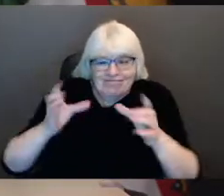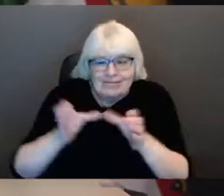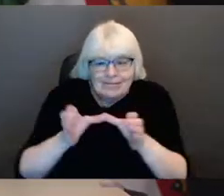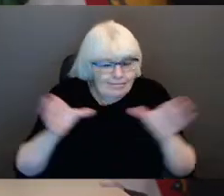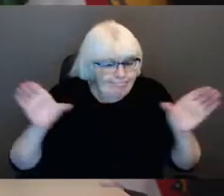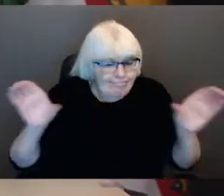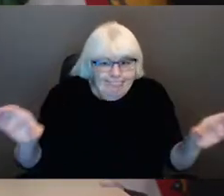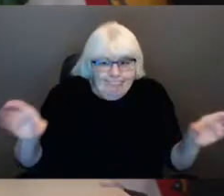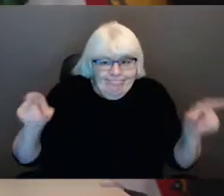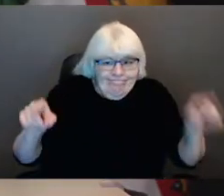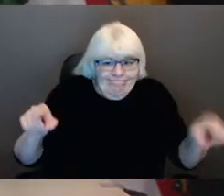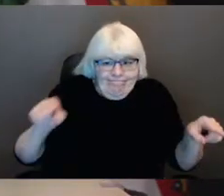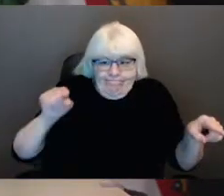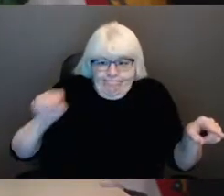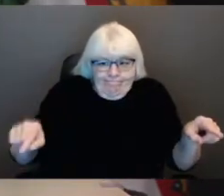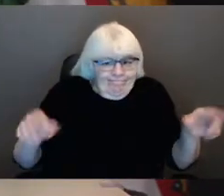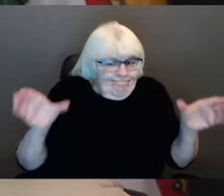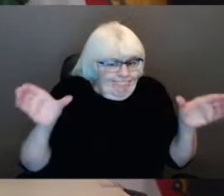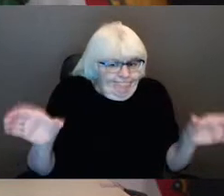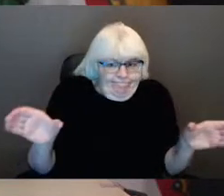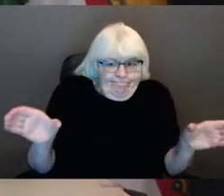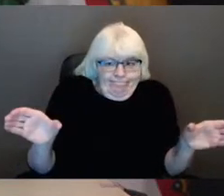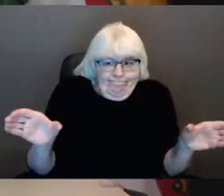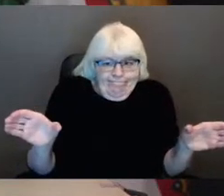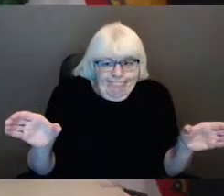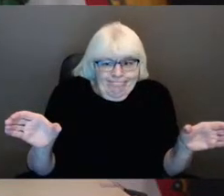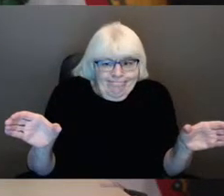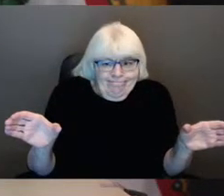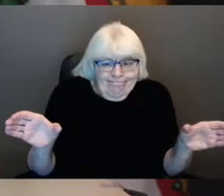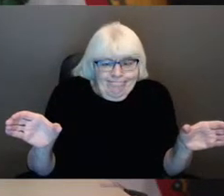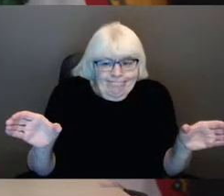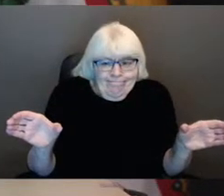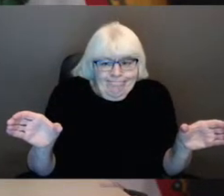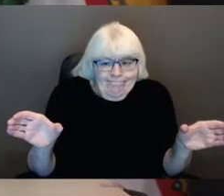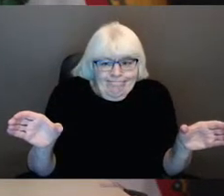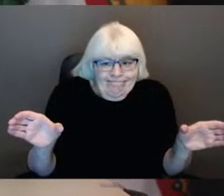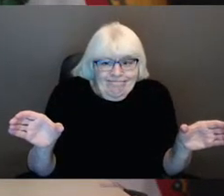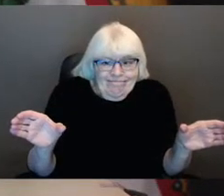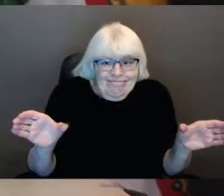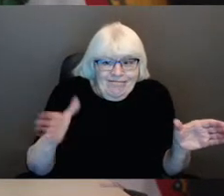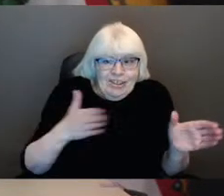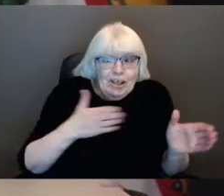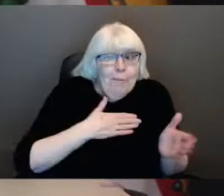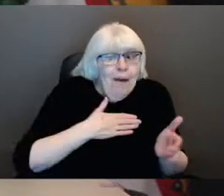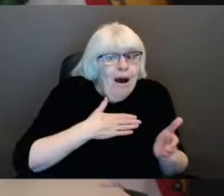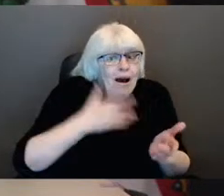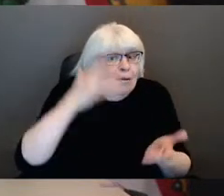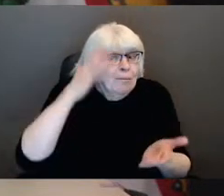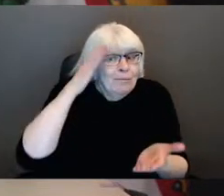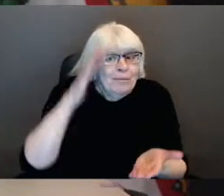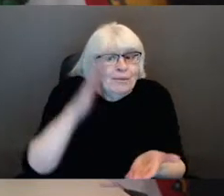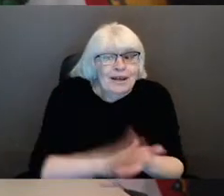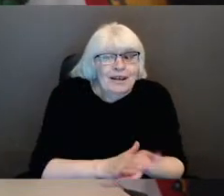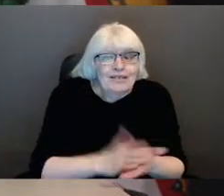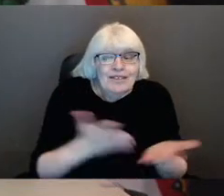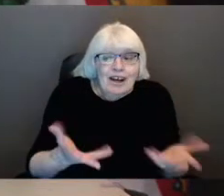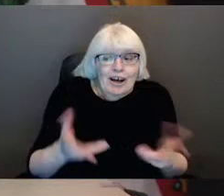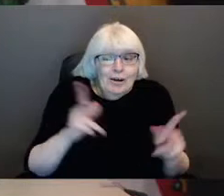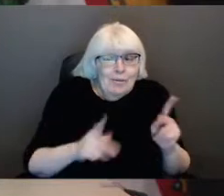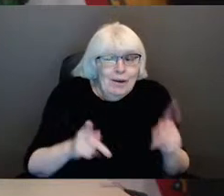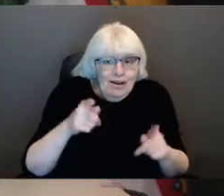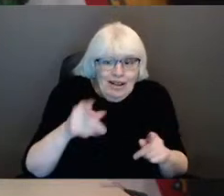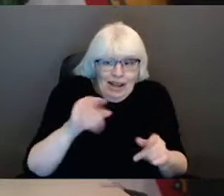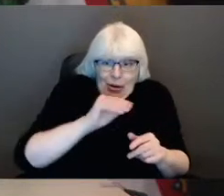one particular box. I mean, I have to believe there were people in Ottawa this weekend